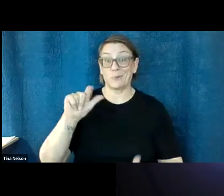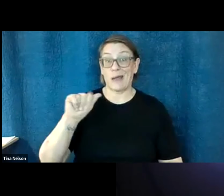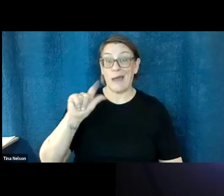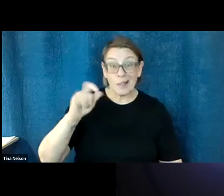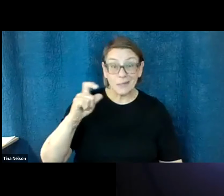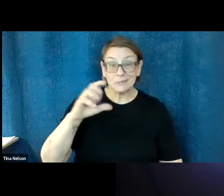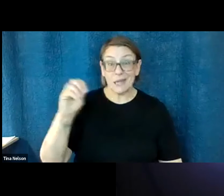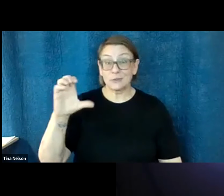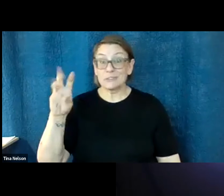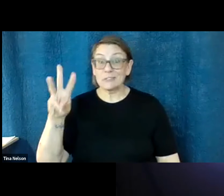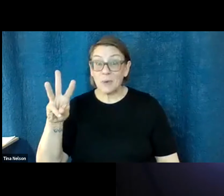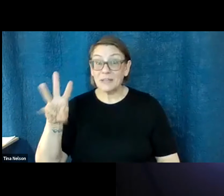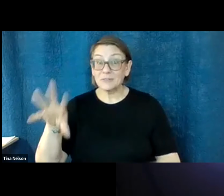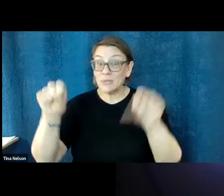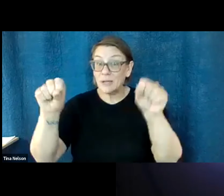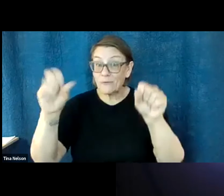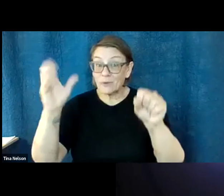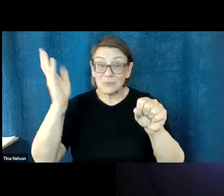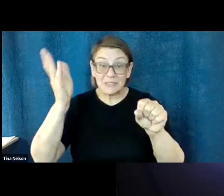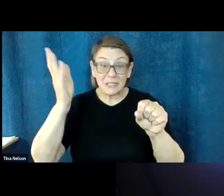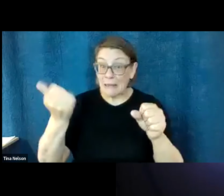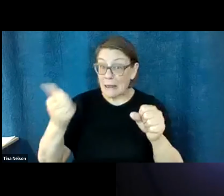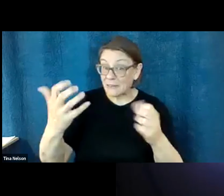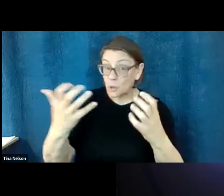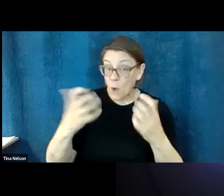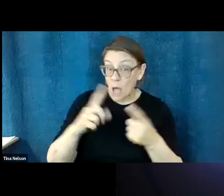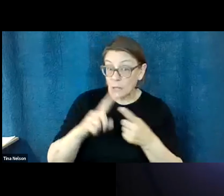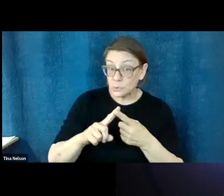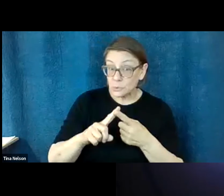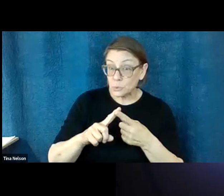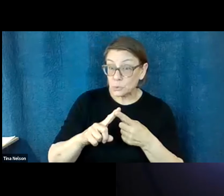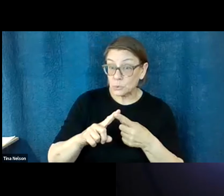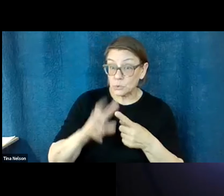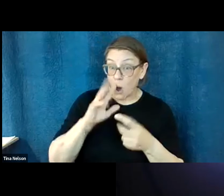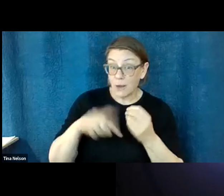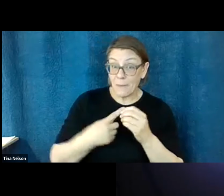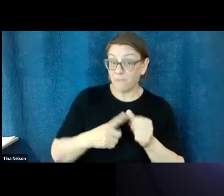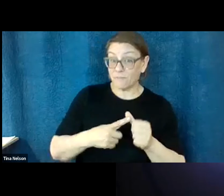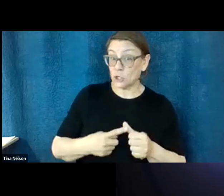Christine. Is there something you would like to touch upon first?